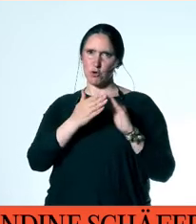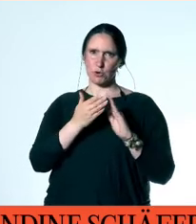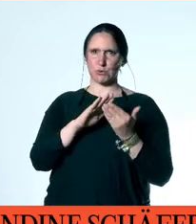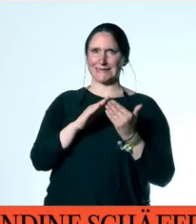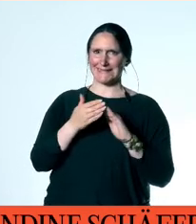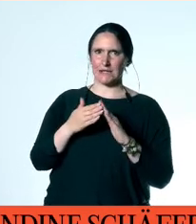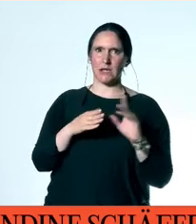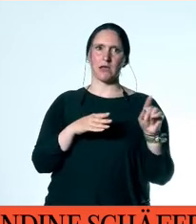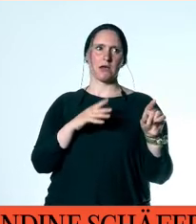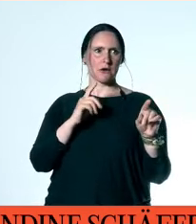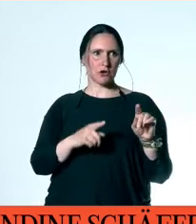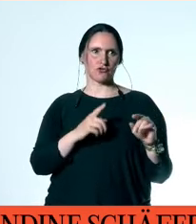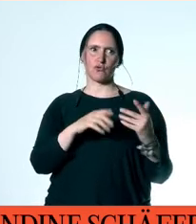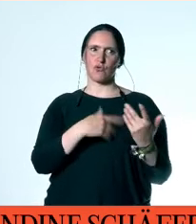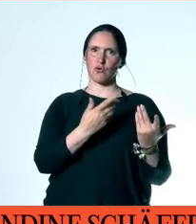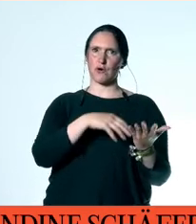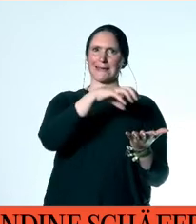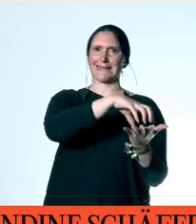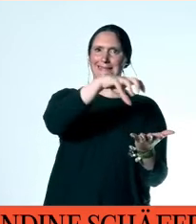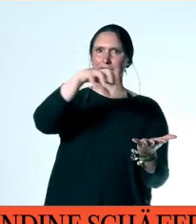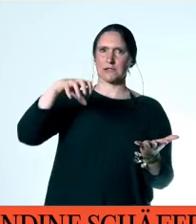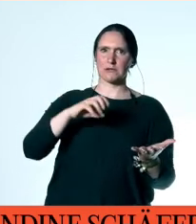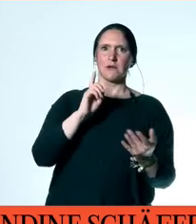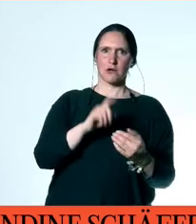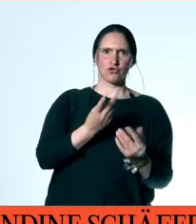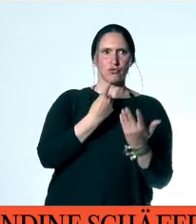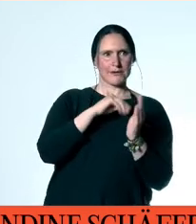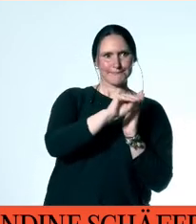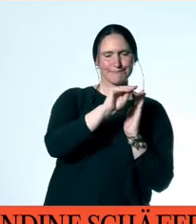and culture can alleviate them.